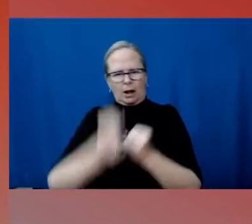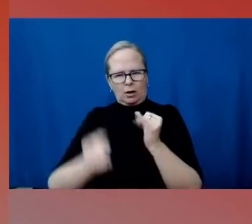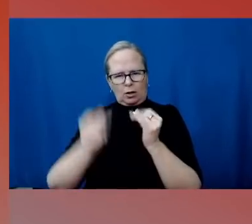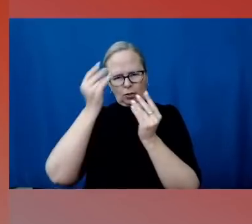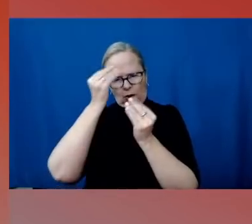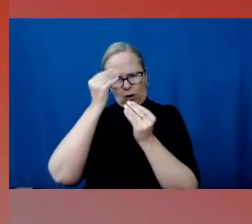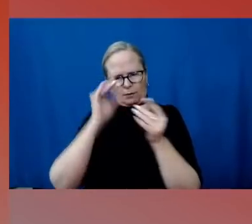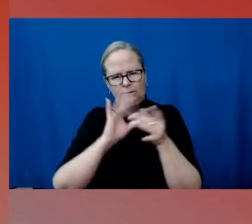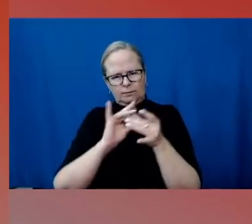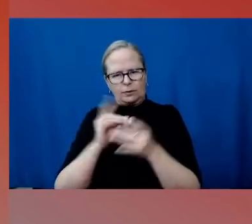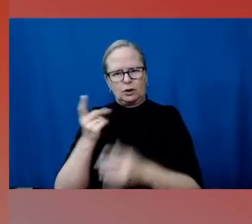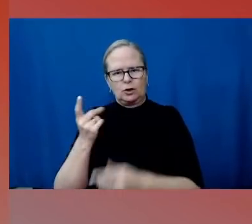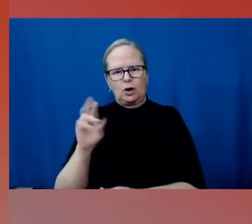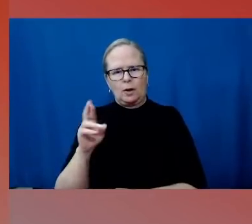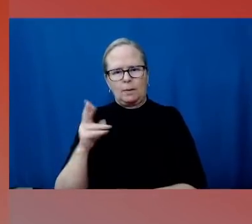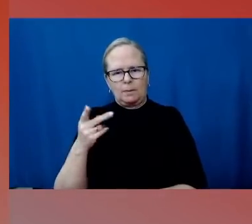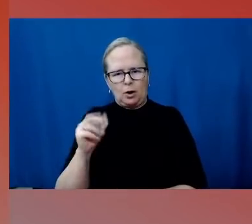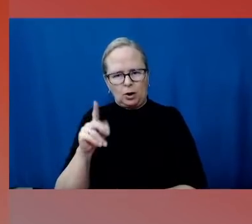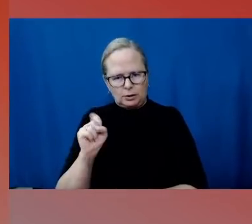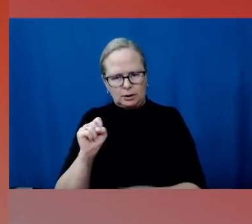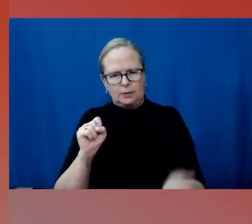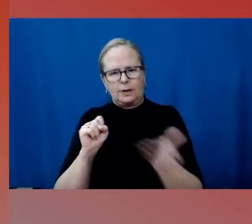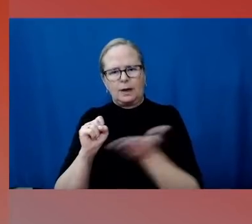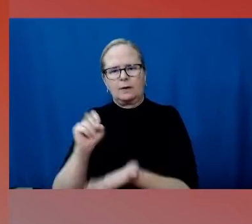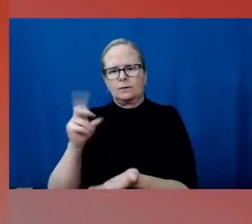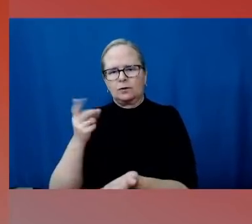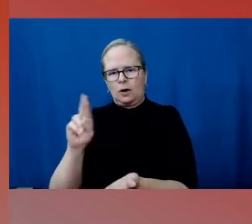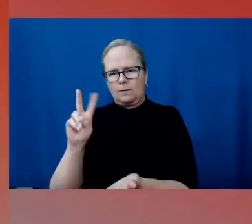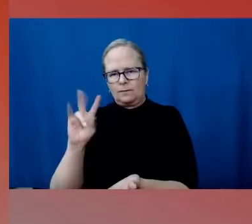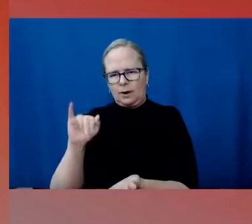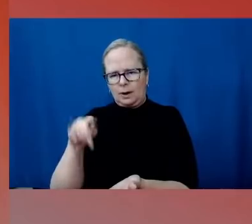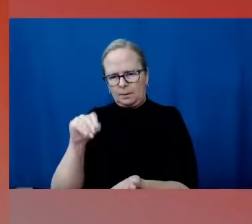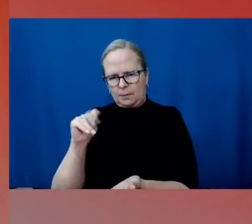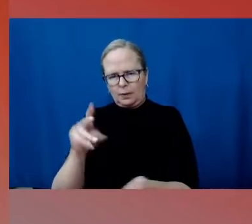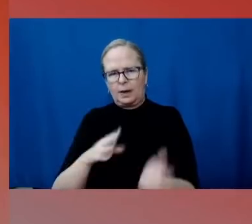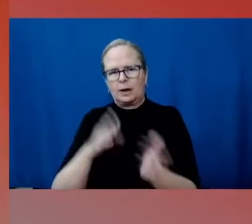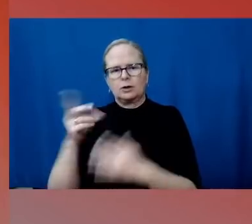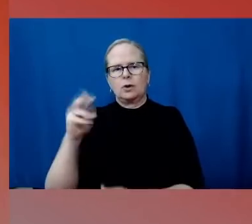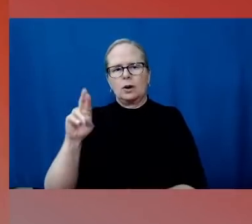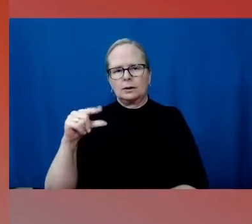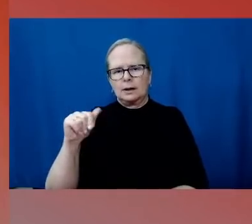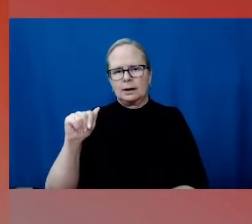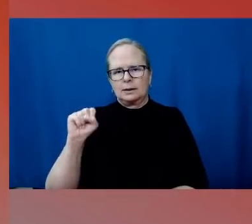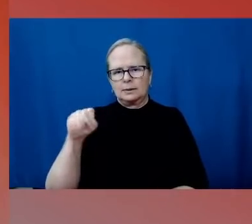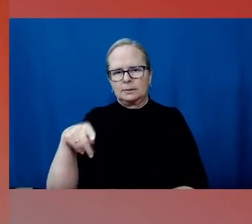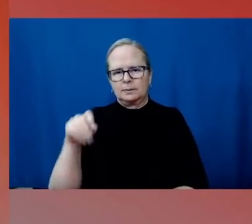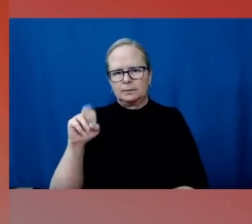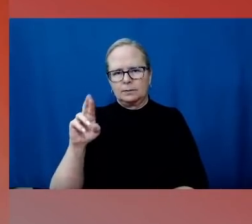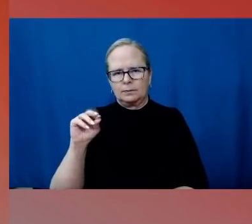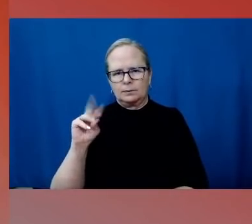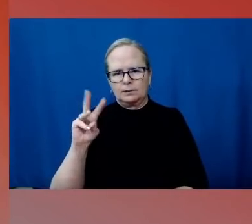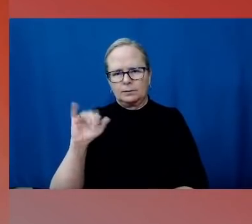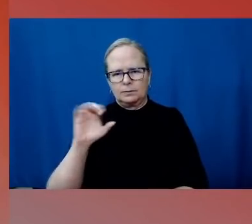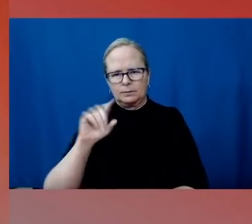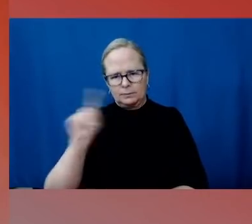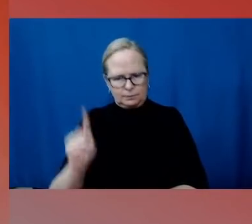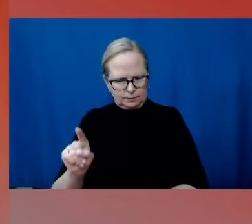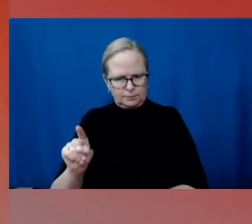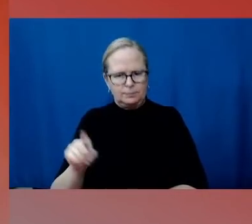thoughts that you have. Maybe we'll keep going with Dr. Parks and then over to Dr. Vipond and then finish off with Dr. Gasparovich.